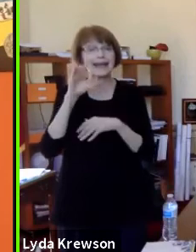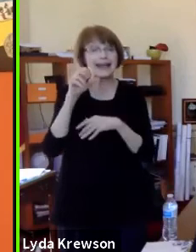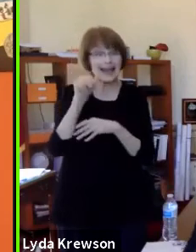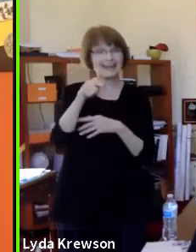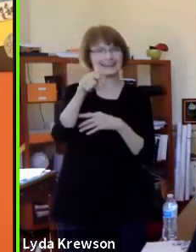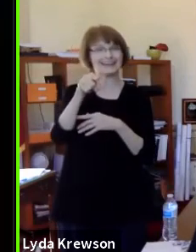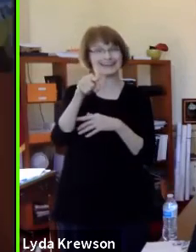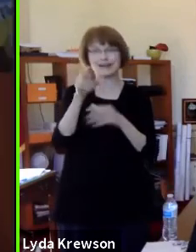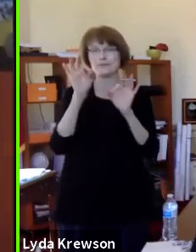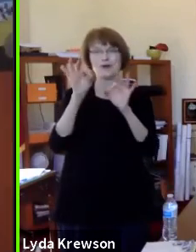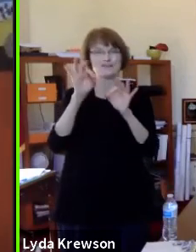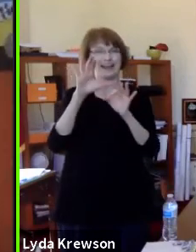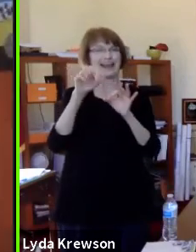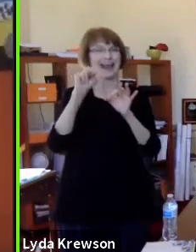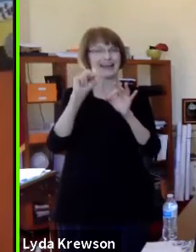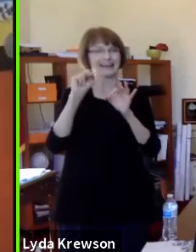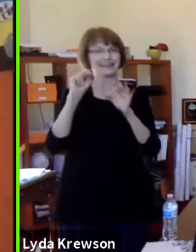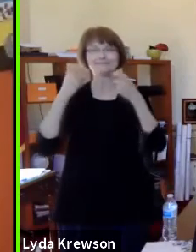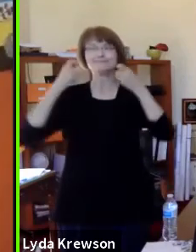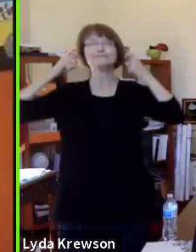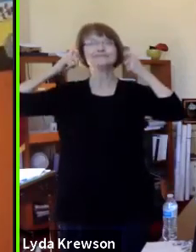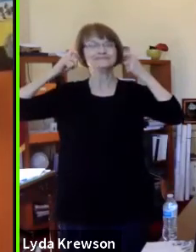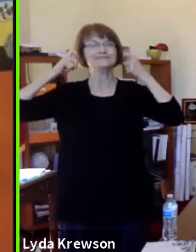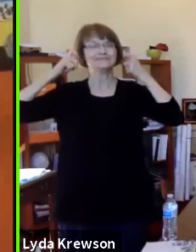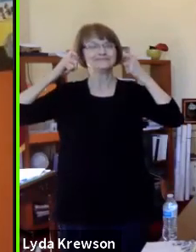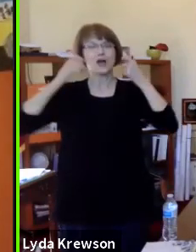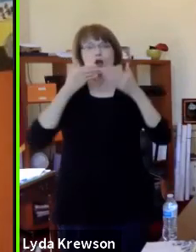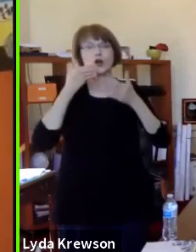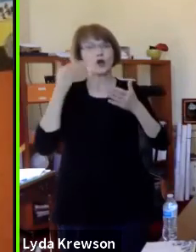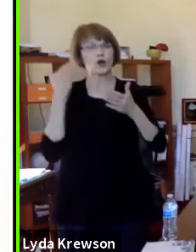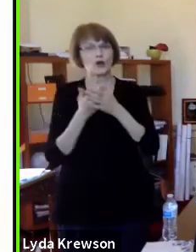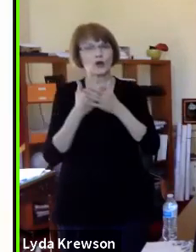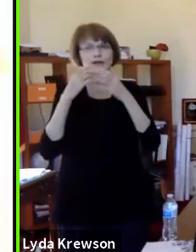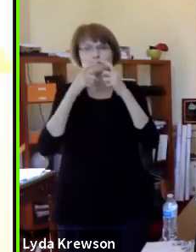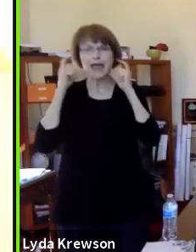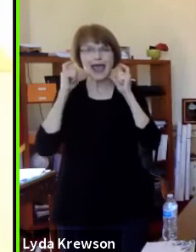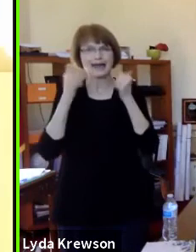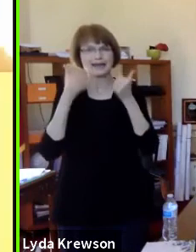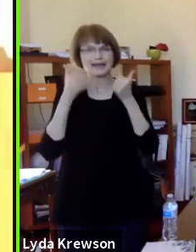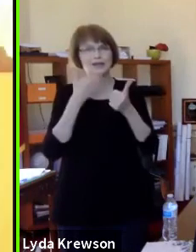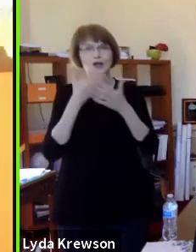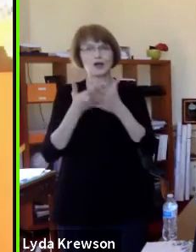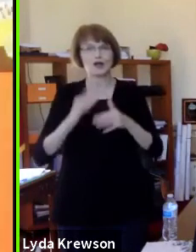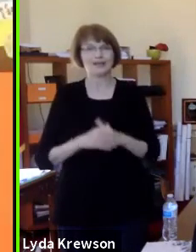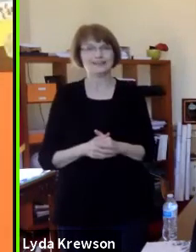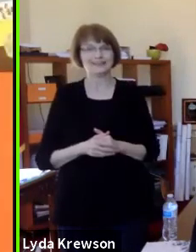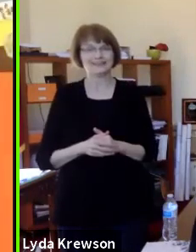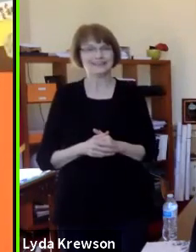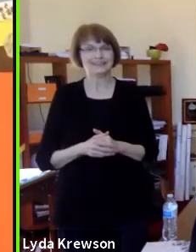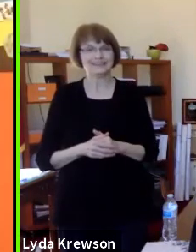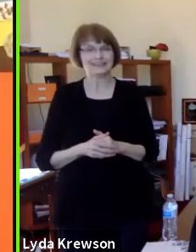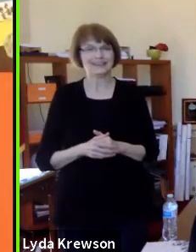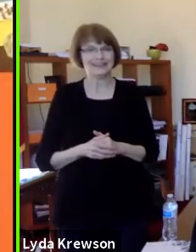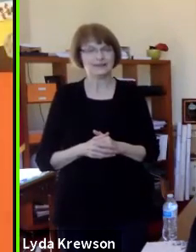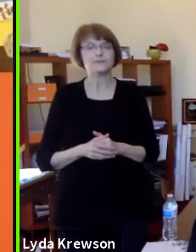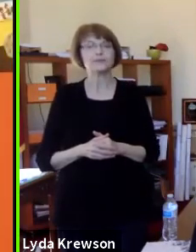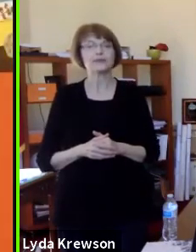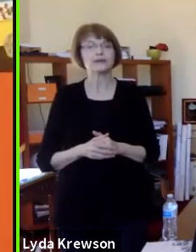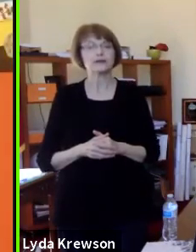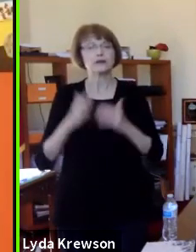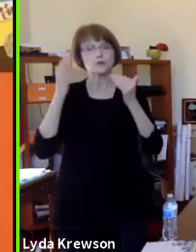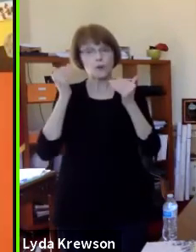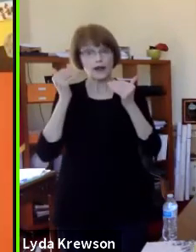mask? Perfect. Good mask. Good mask. All right, there we go. So I